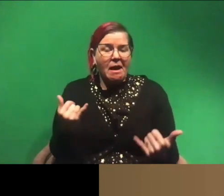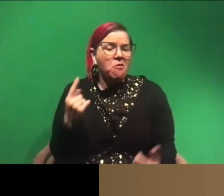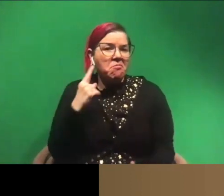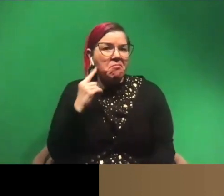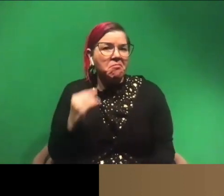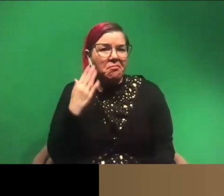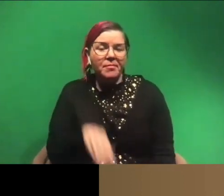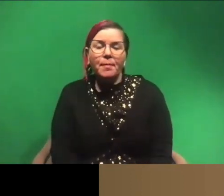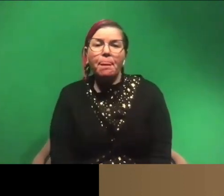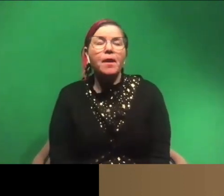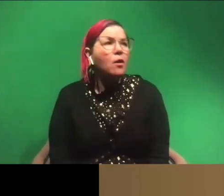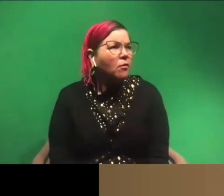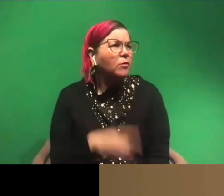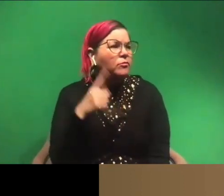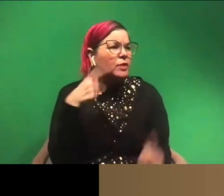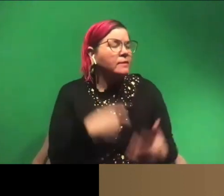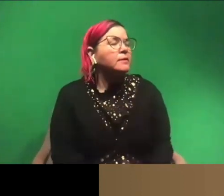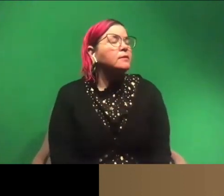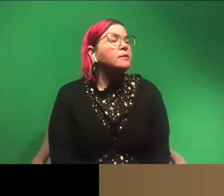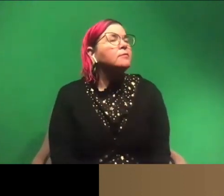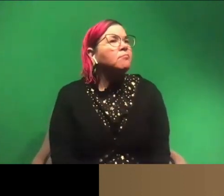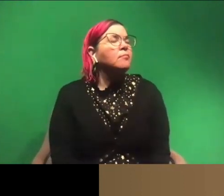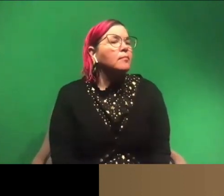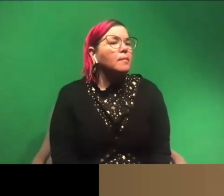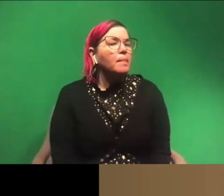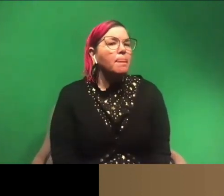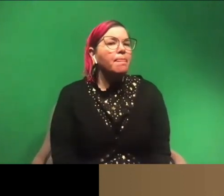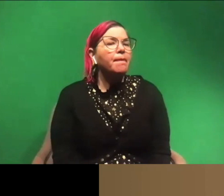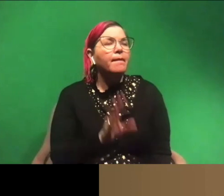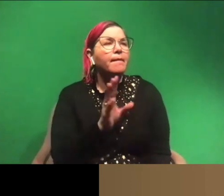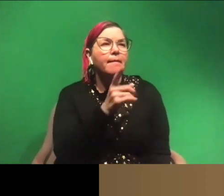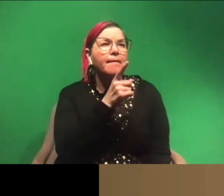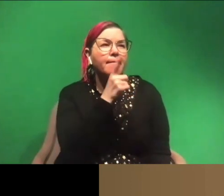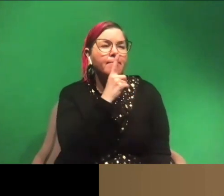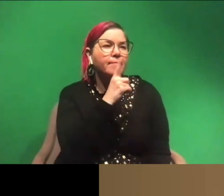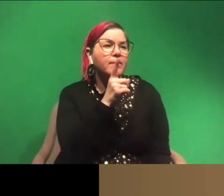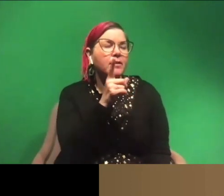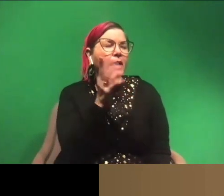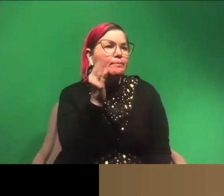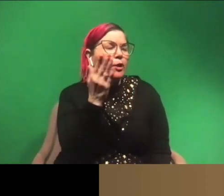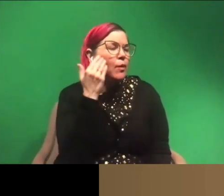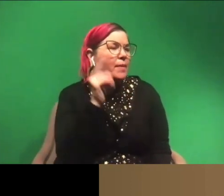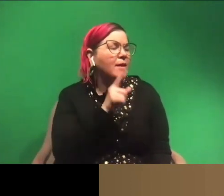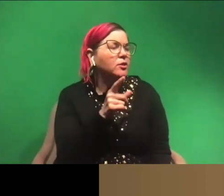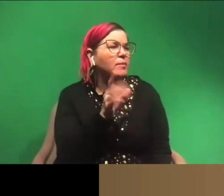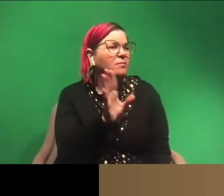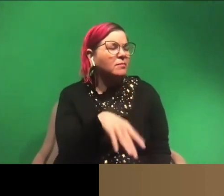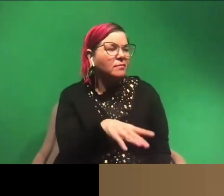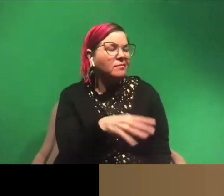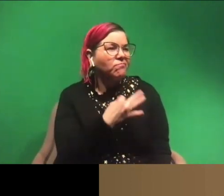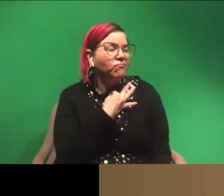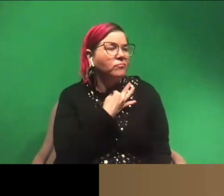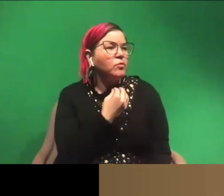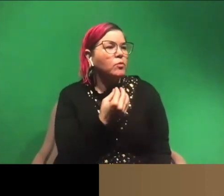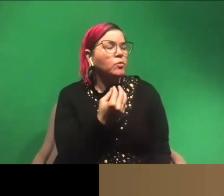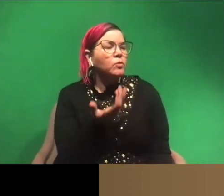Okay. That's wild. How, and this is not necessarily a question again that I expect to know the answer to, but what would